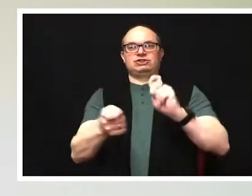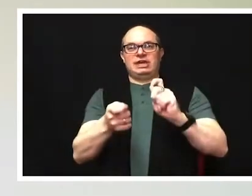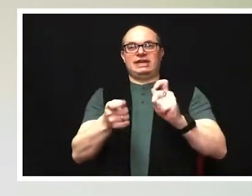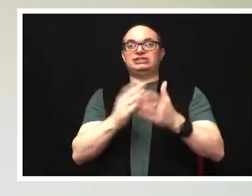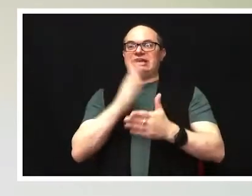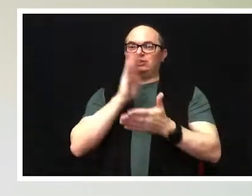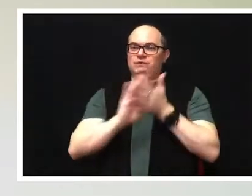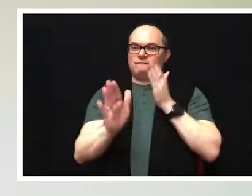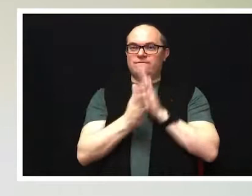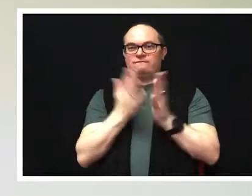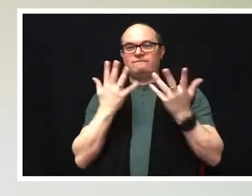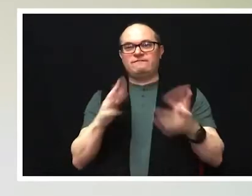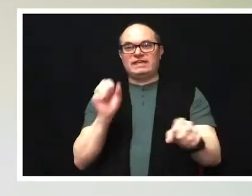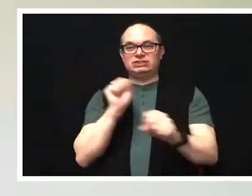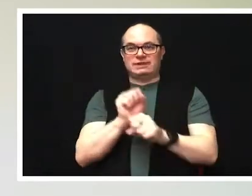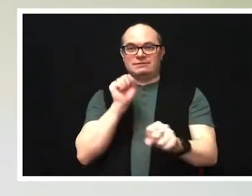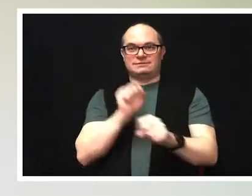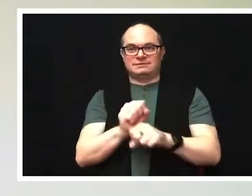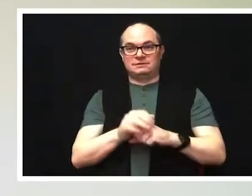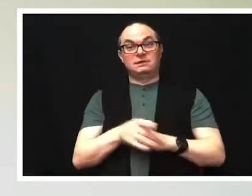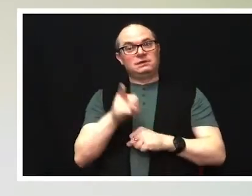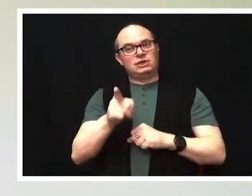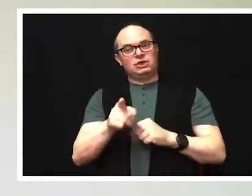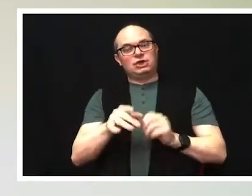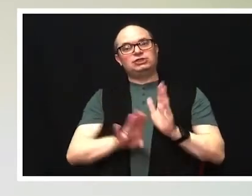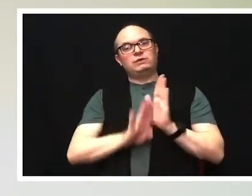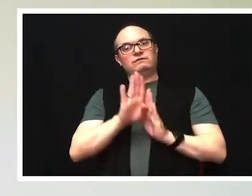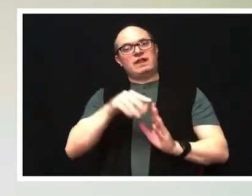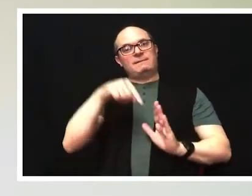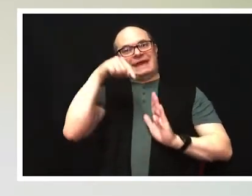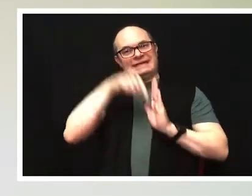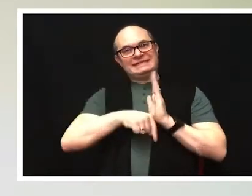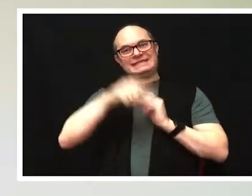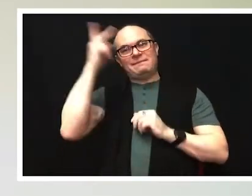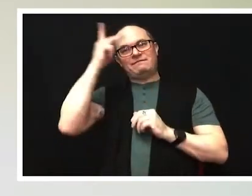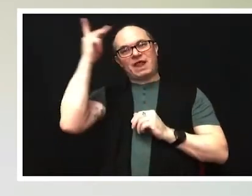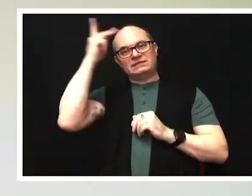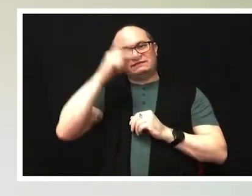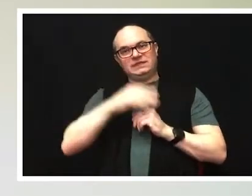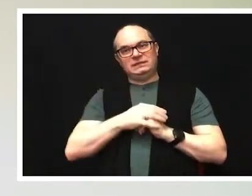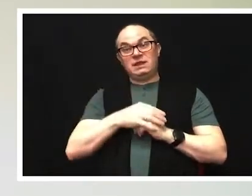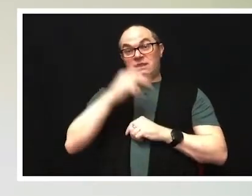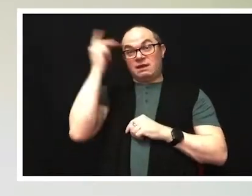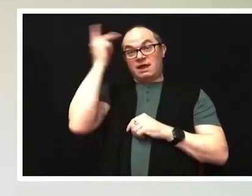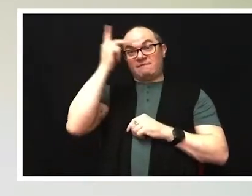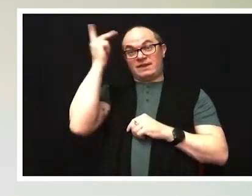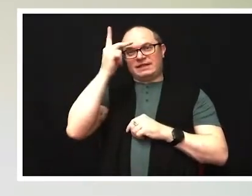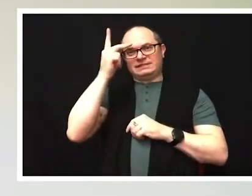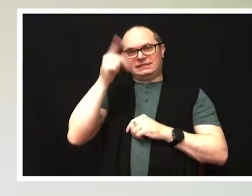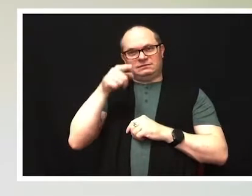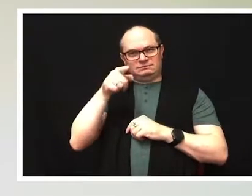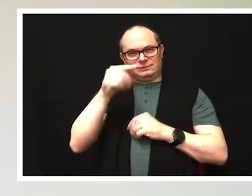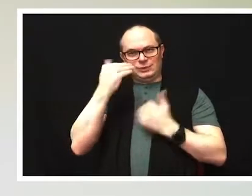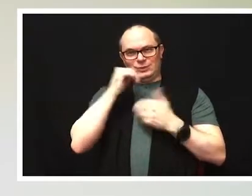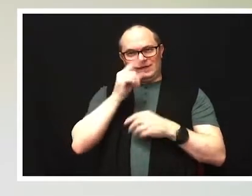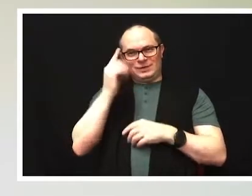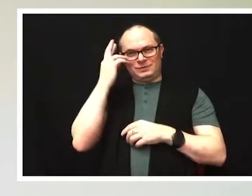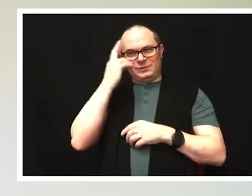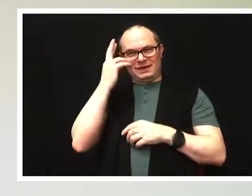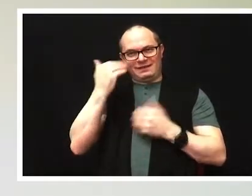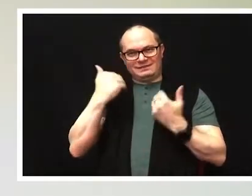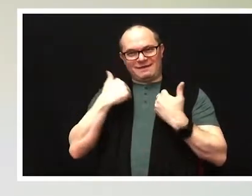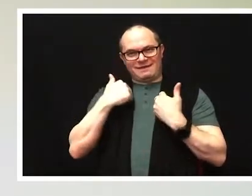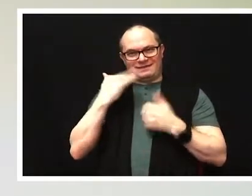things done because you have developed a deep-seated philosophy, a philosophy that I bet you didn't even